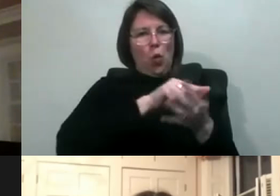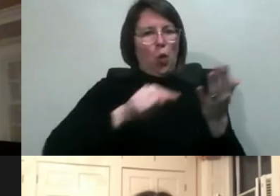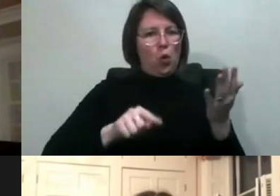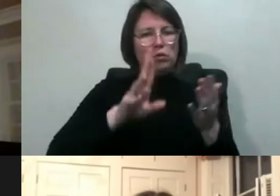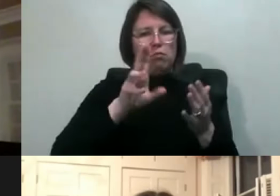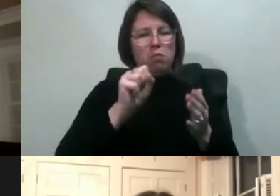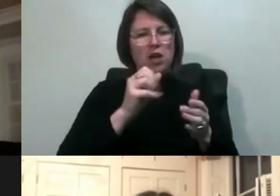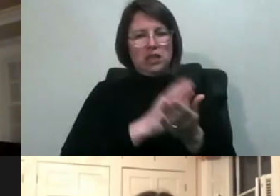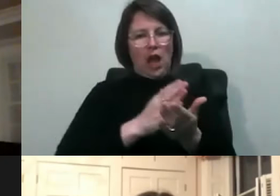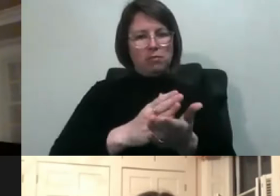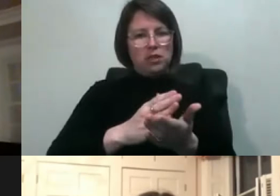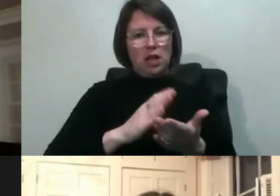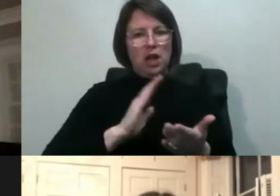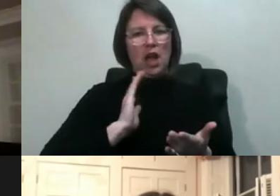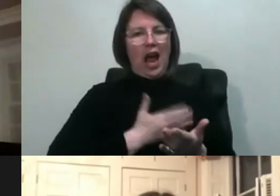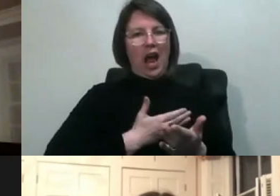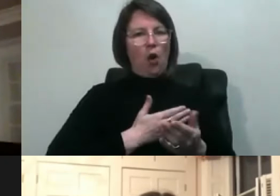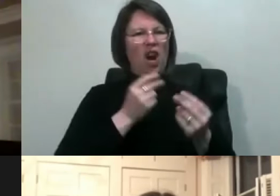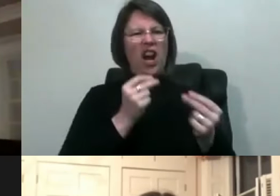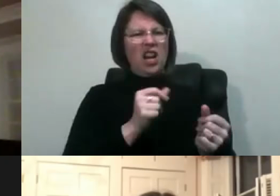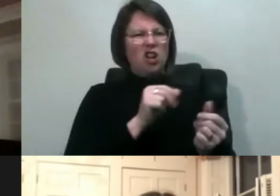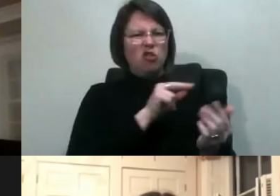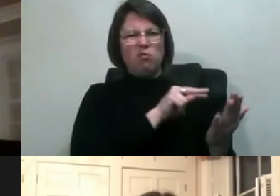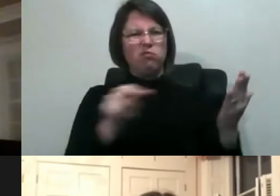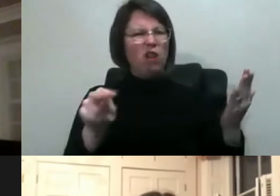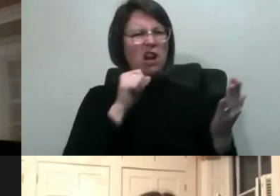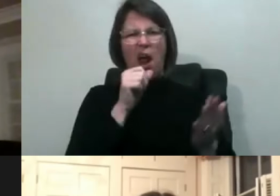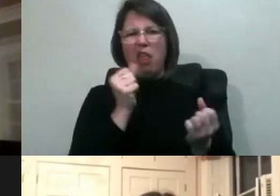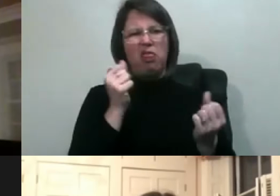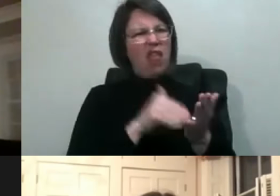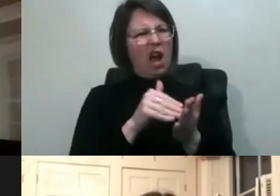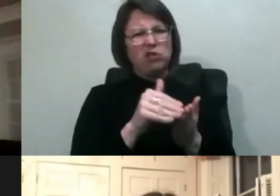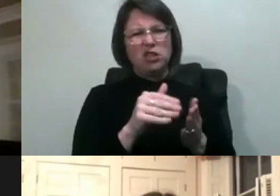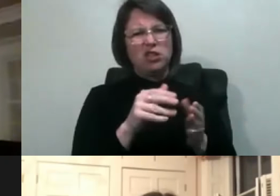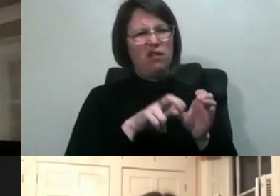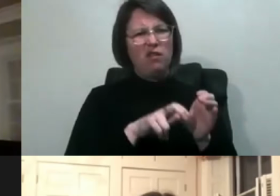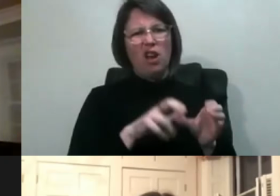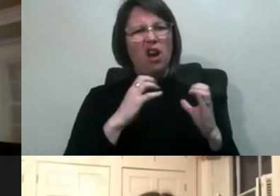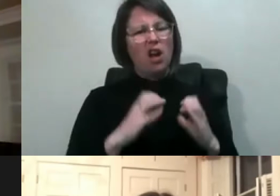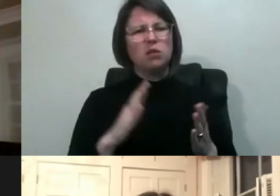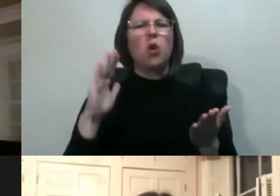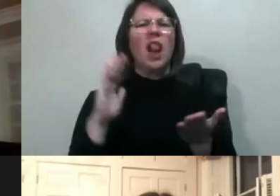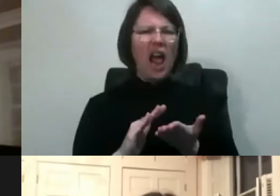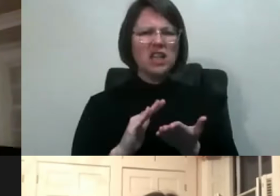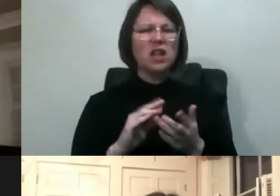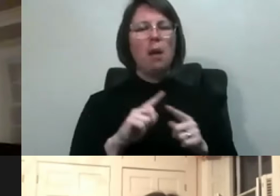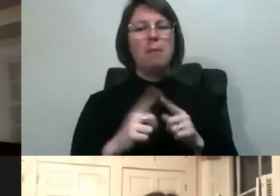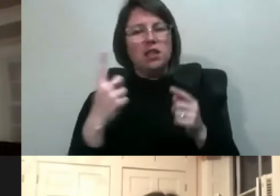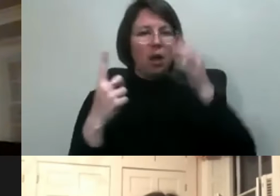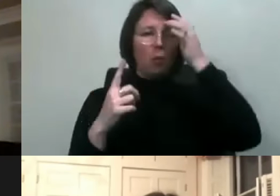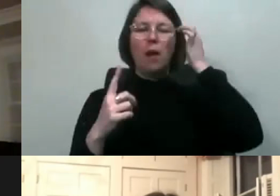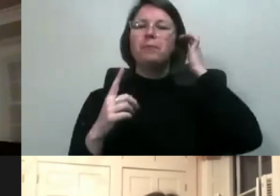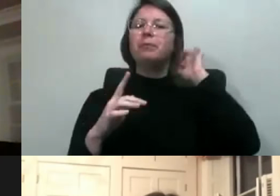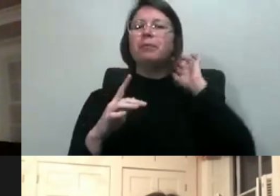initial glass wasn't thousands of ride customers at all. It was a smaller amount, but as someone earlier had